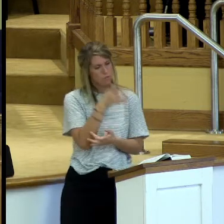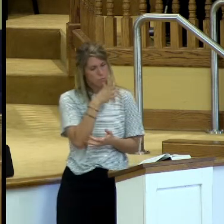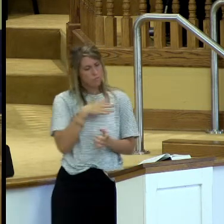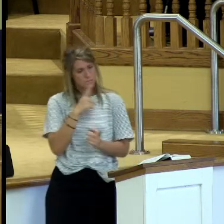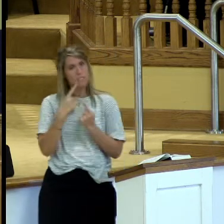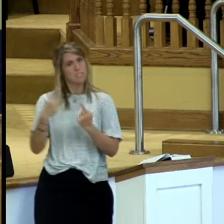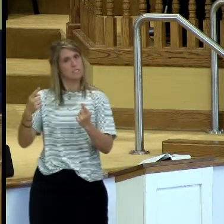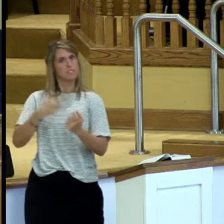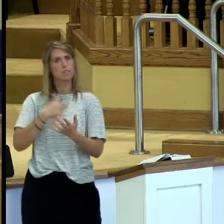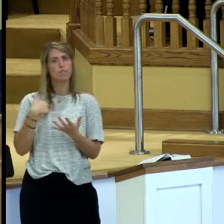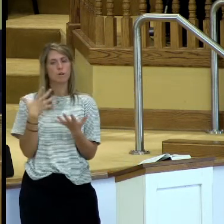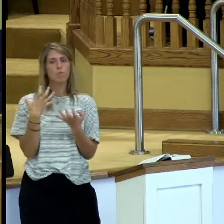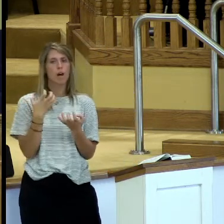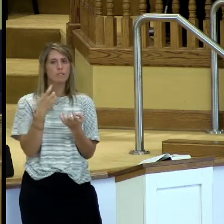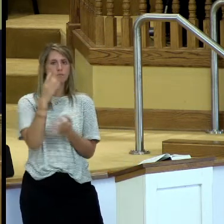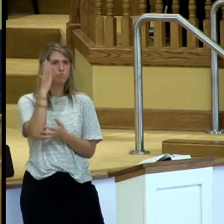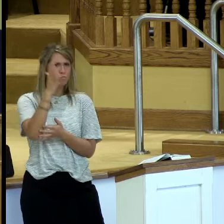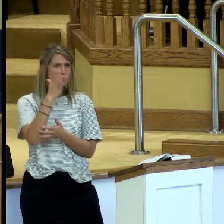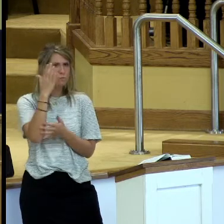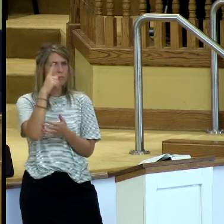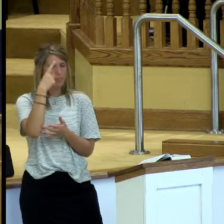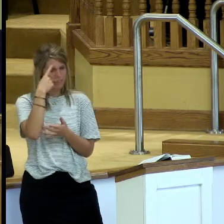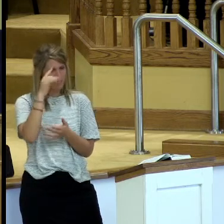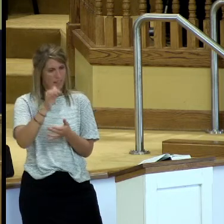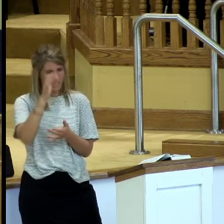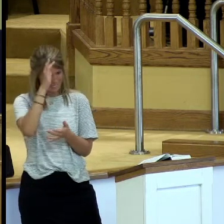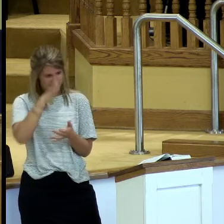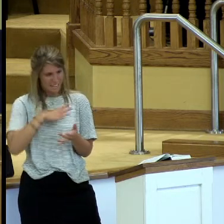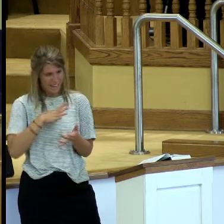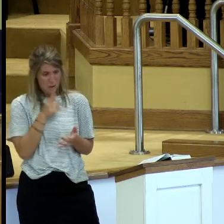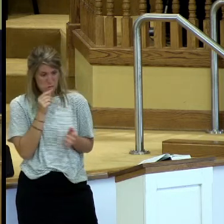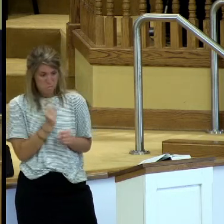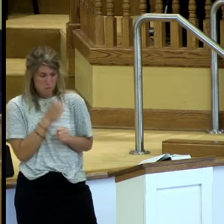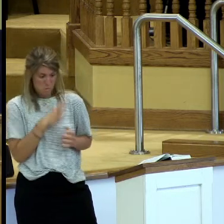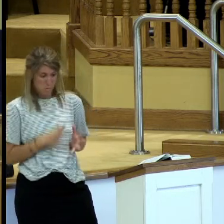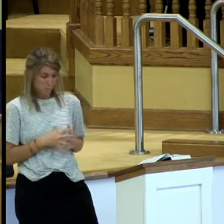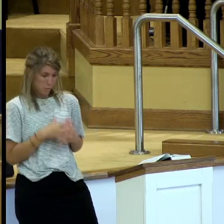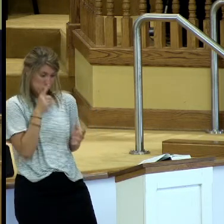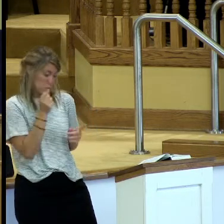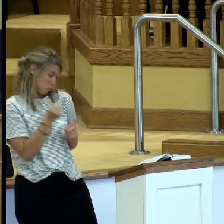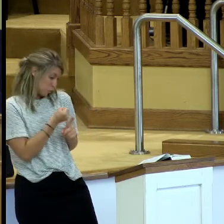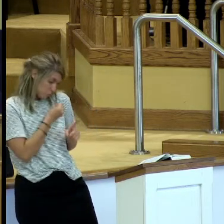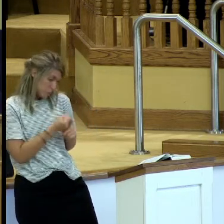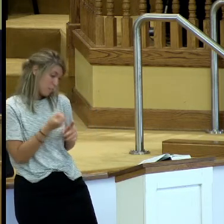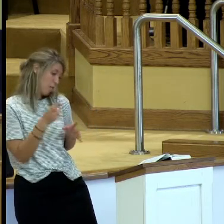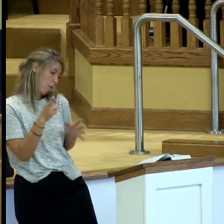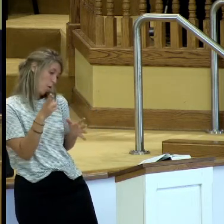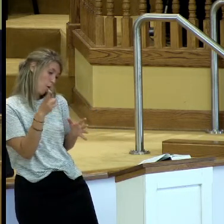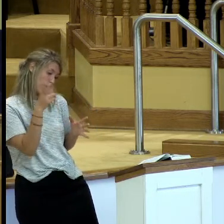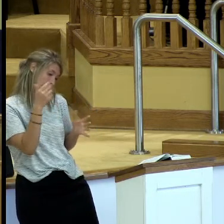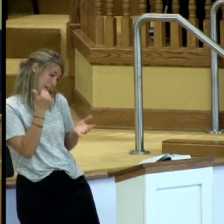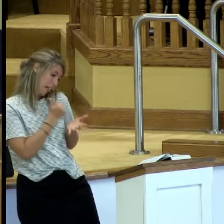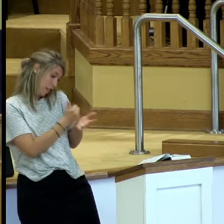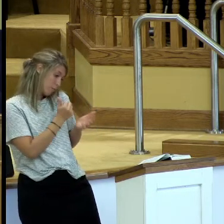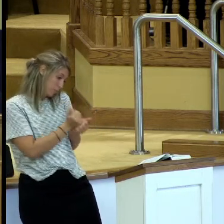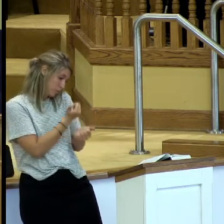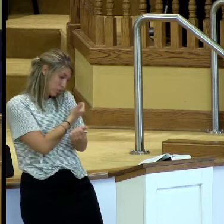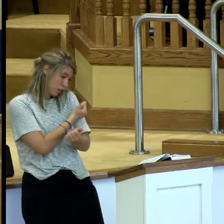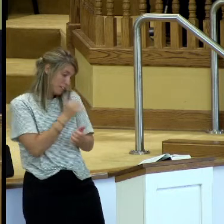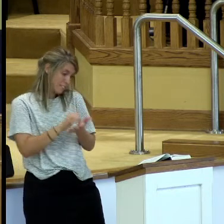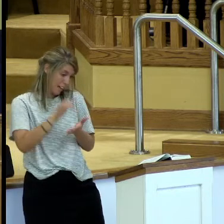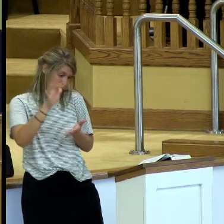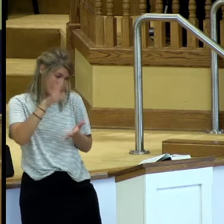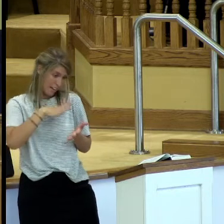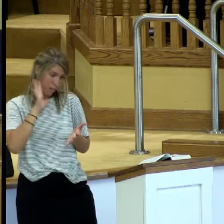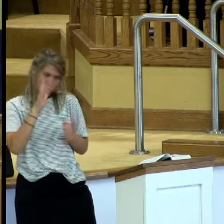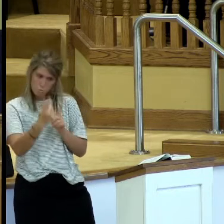succeed. We want one day for maybe that dad of that child that may have been abusive or aiding the drugs, the day